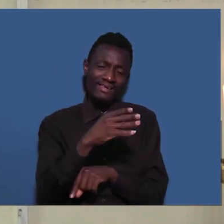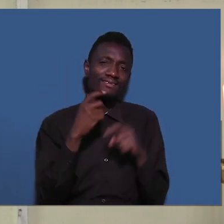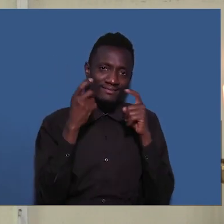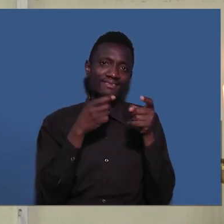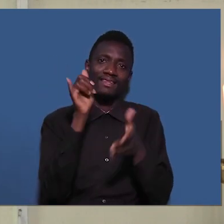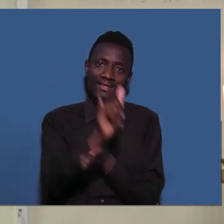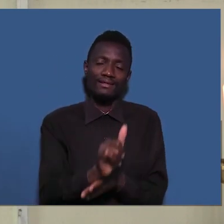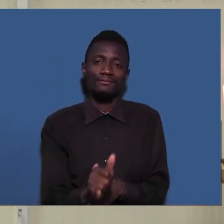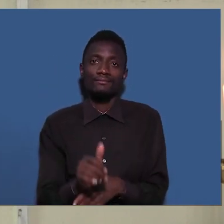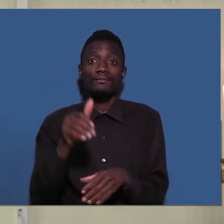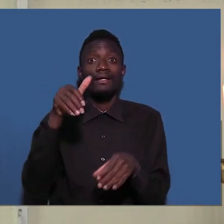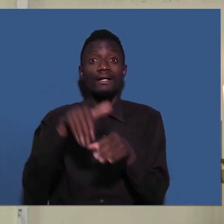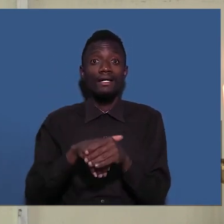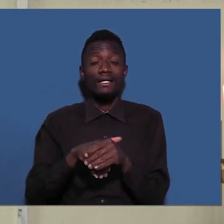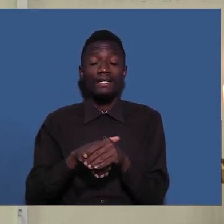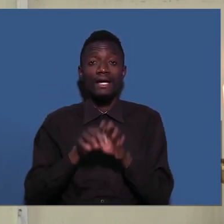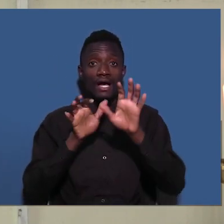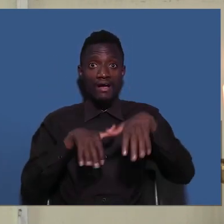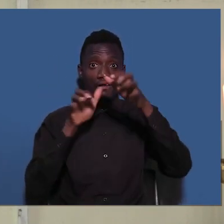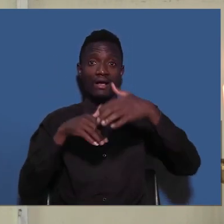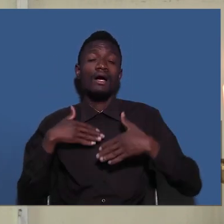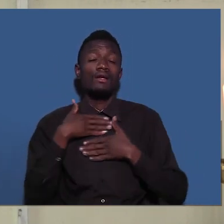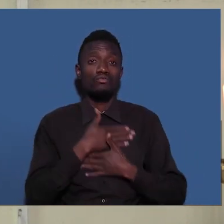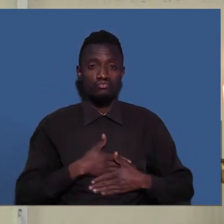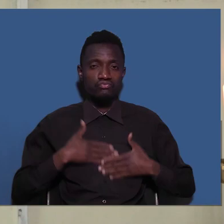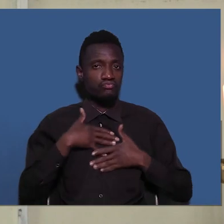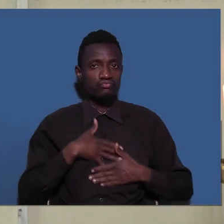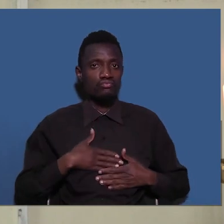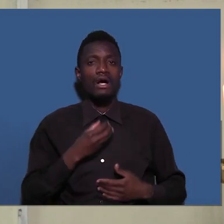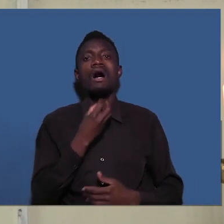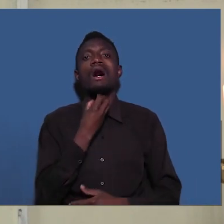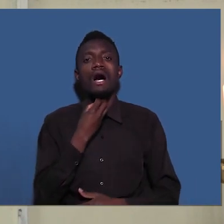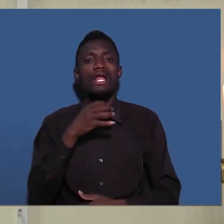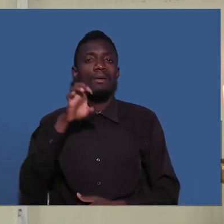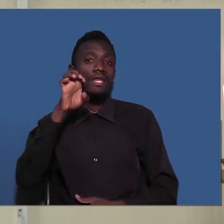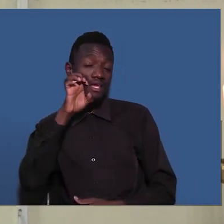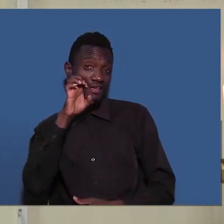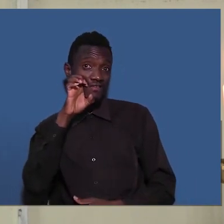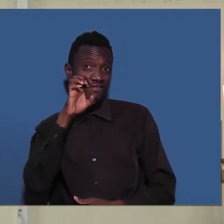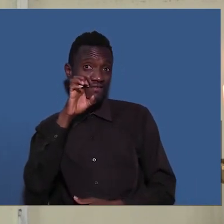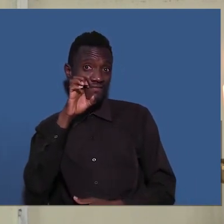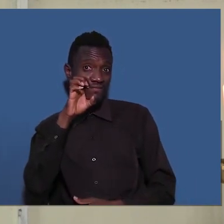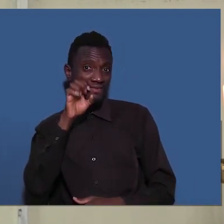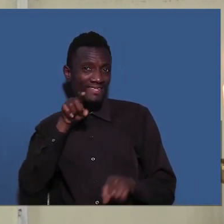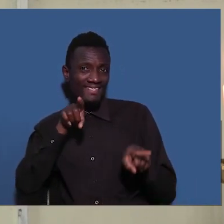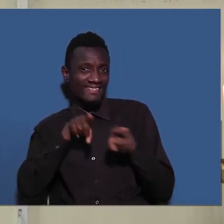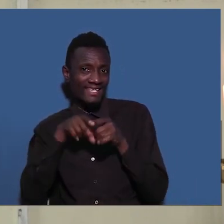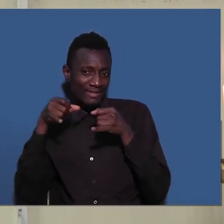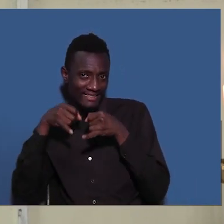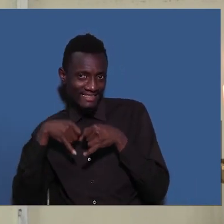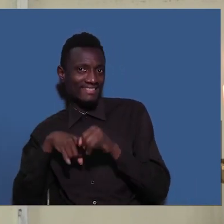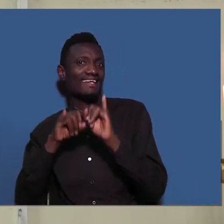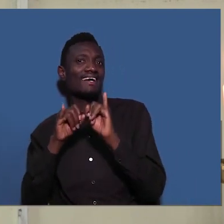Adam and Eve, before Gehazi, they also tried to